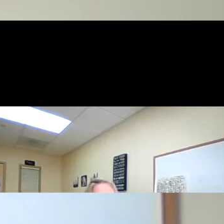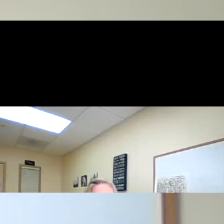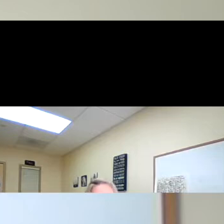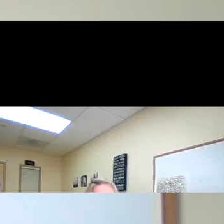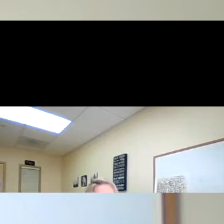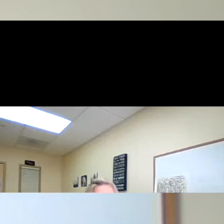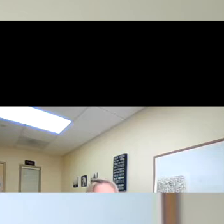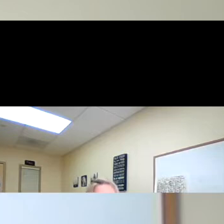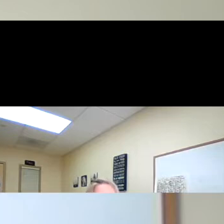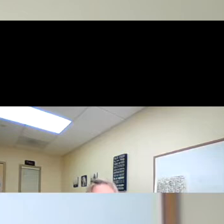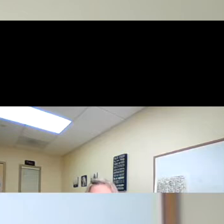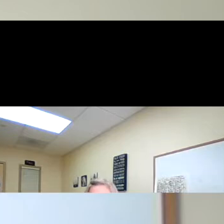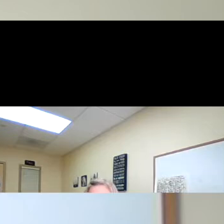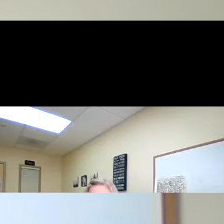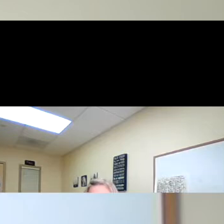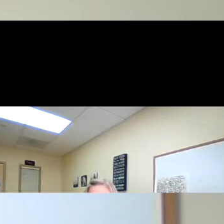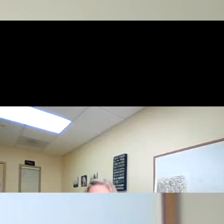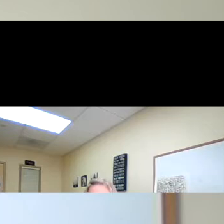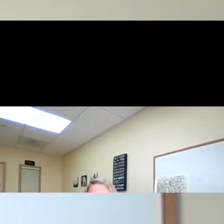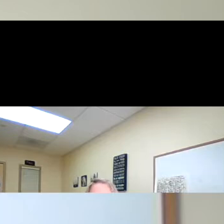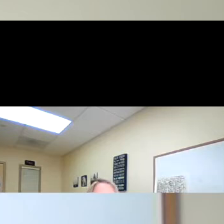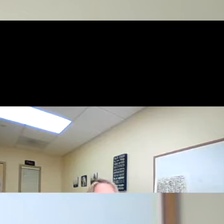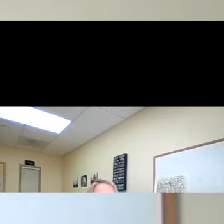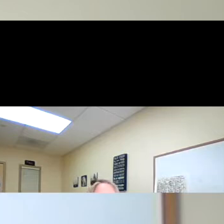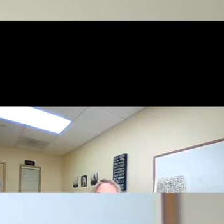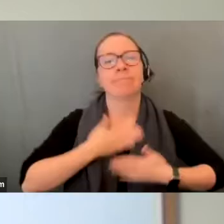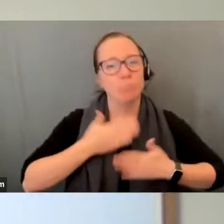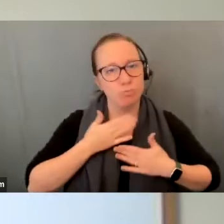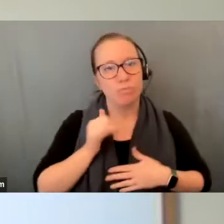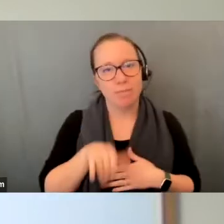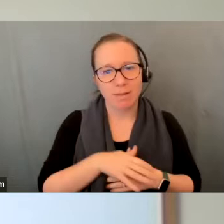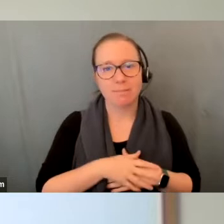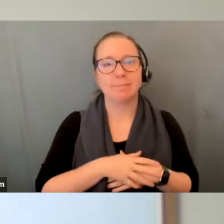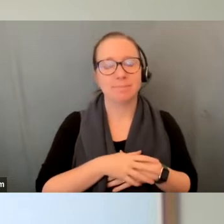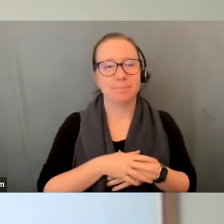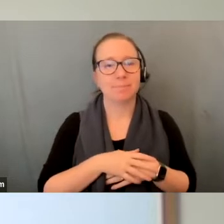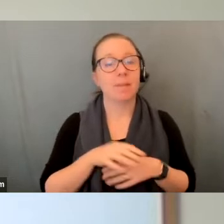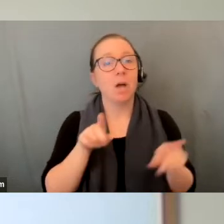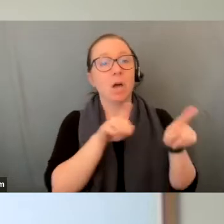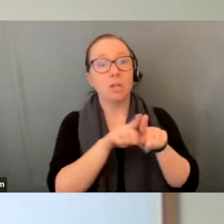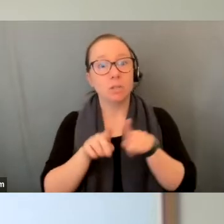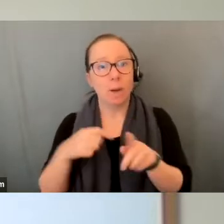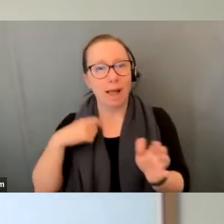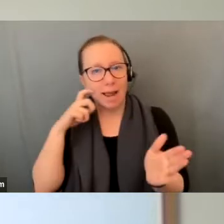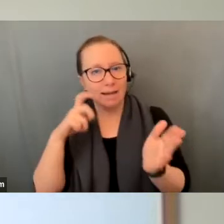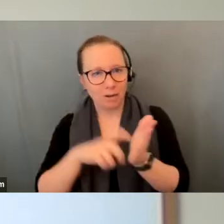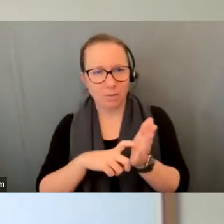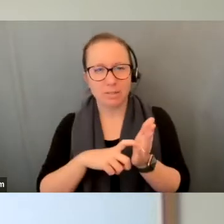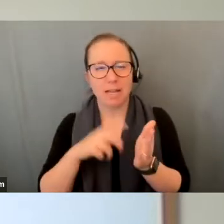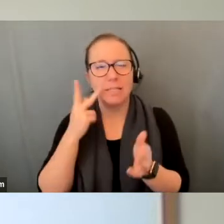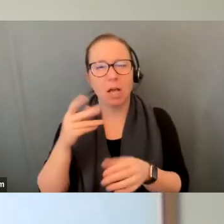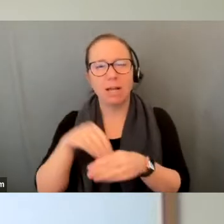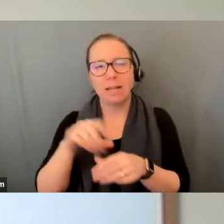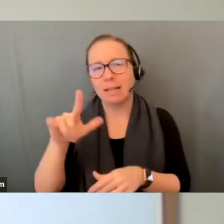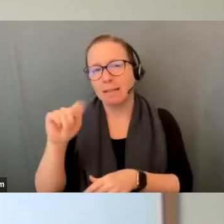And I don't see a lot of that, which I really appreciate. And another thing that I noticed, and I said this at a LIT meeting